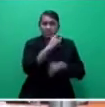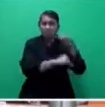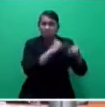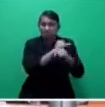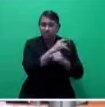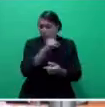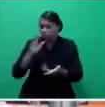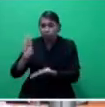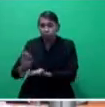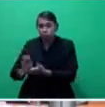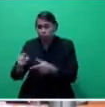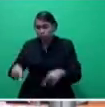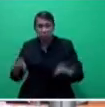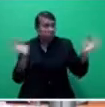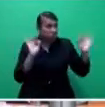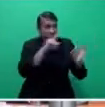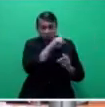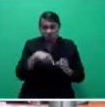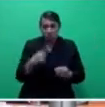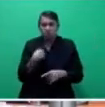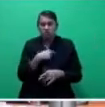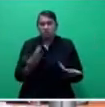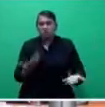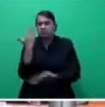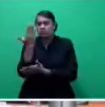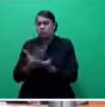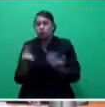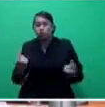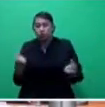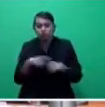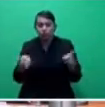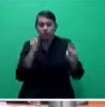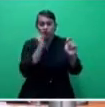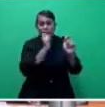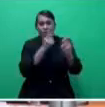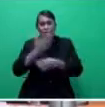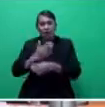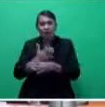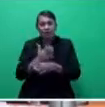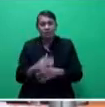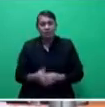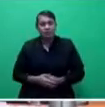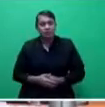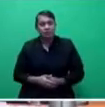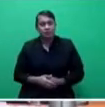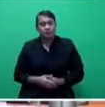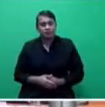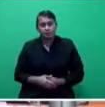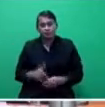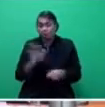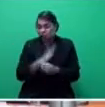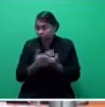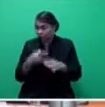construction sector. Because construction sector itself generates jobs from within. It creates jobs from within. It also has